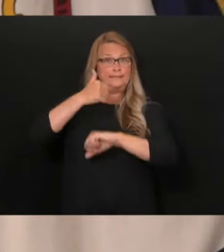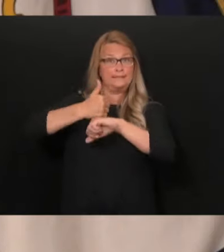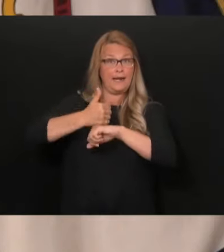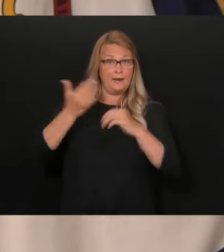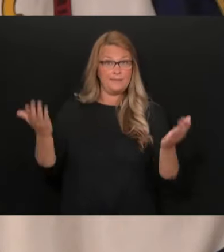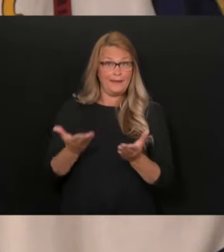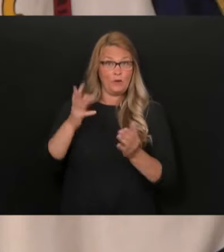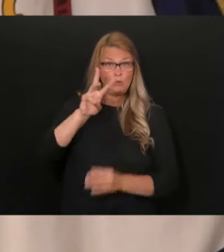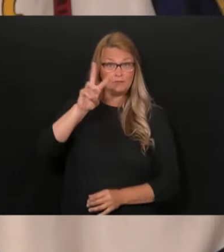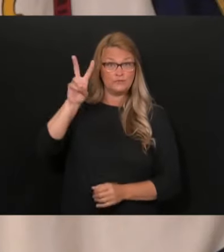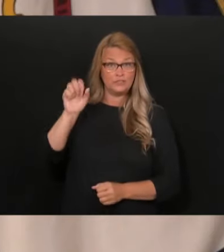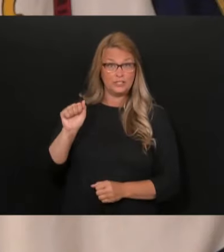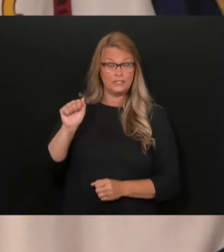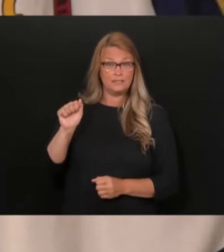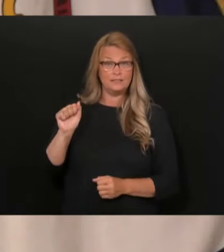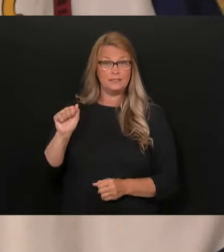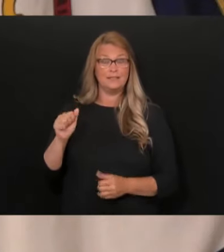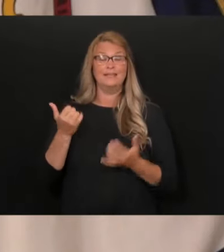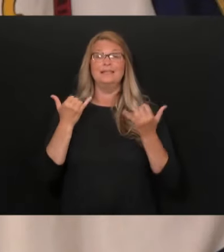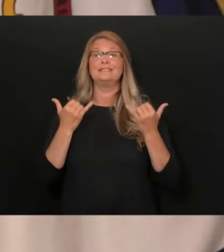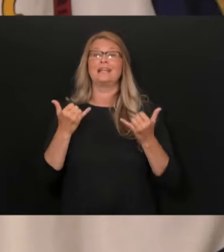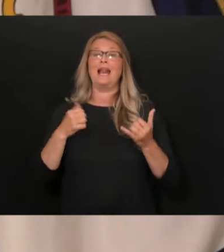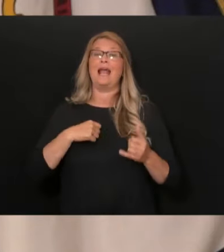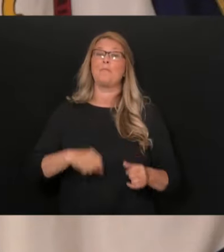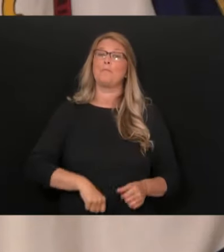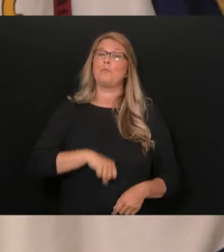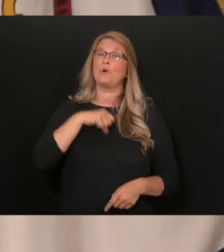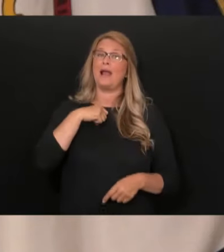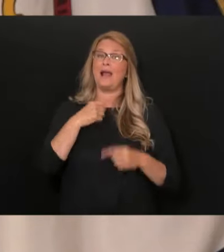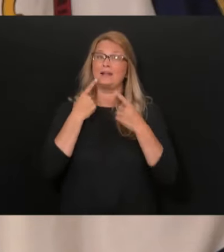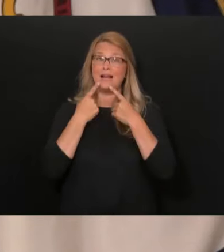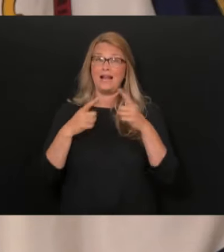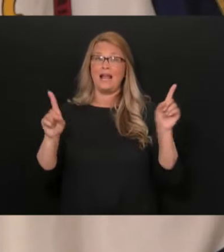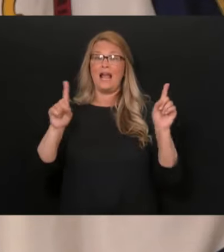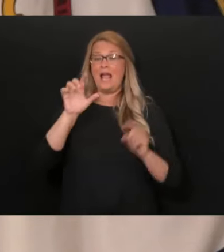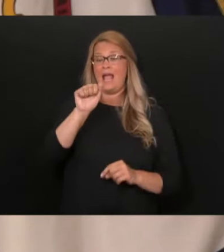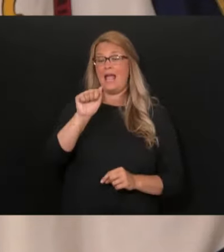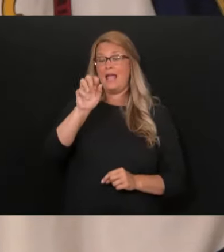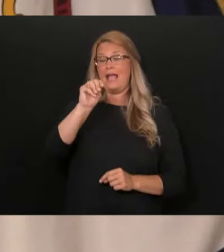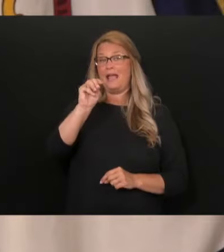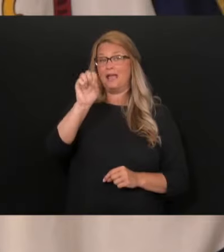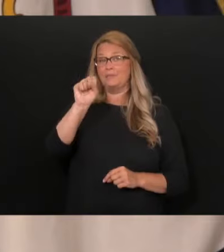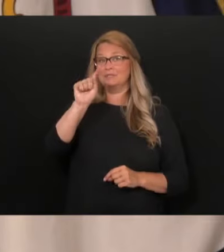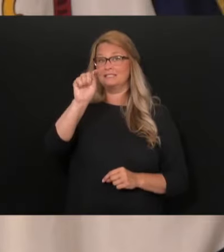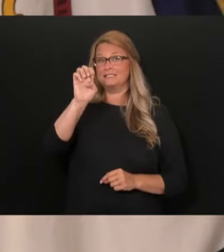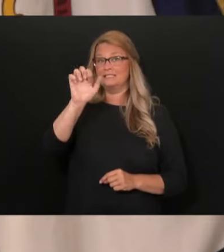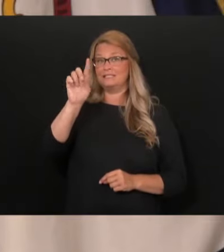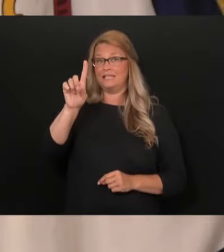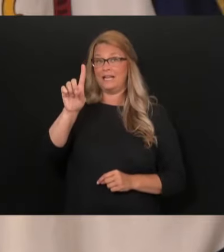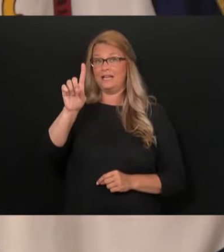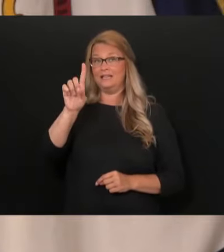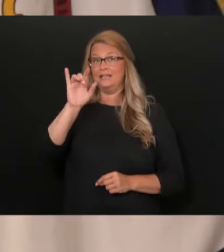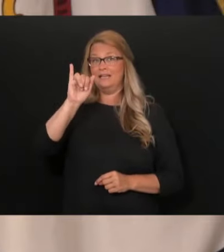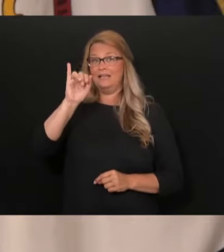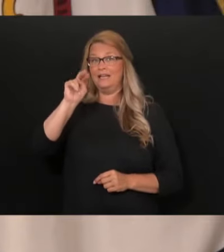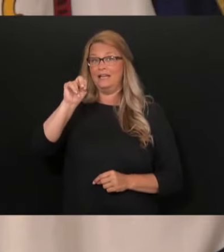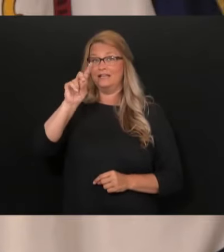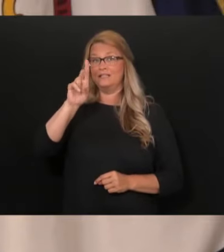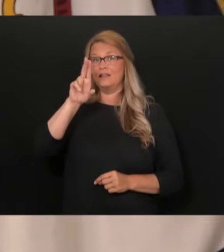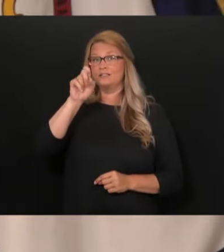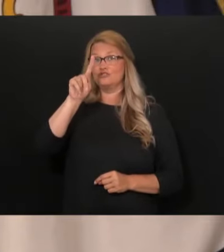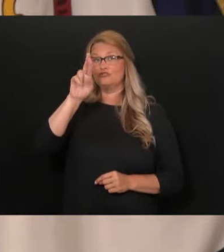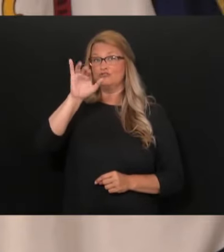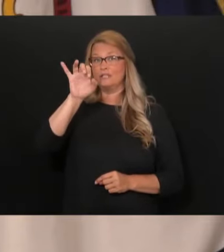today I am proud to announce that Amstead Industries has